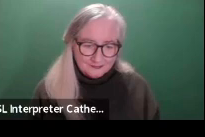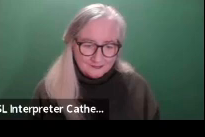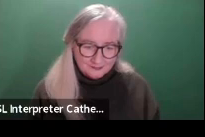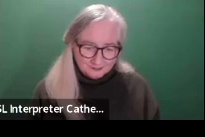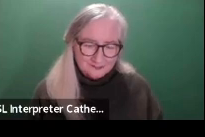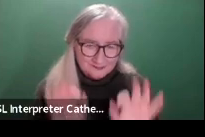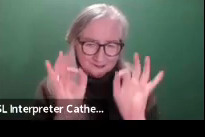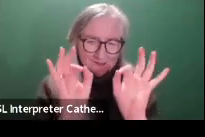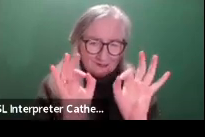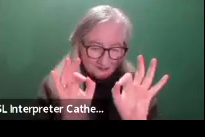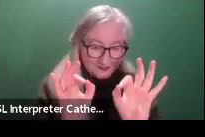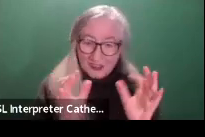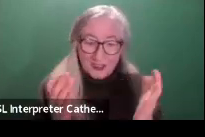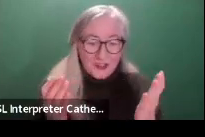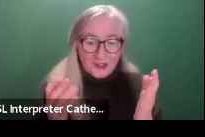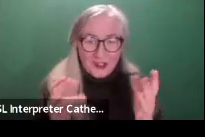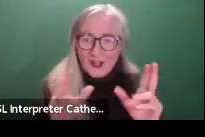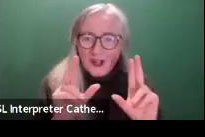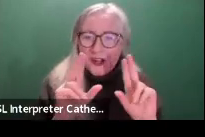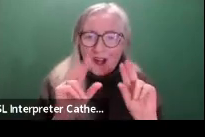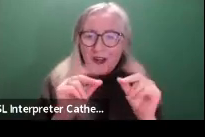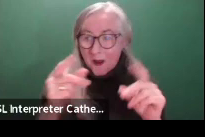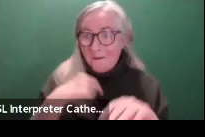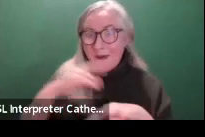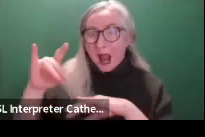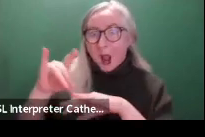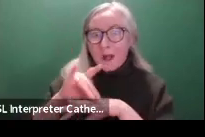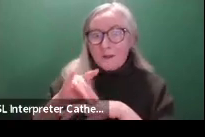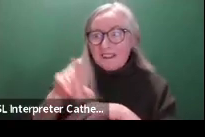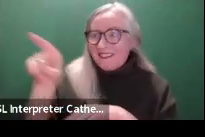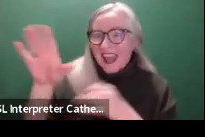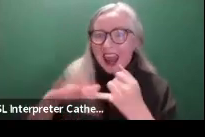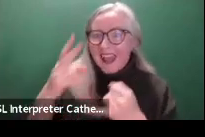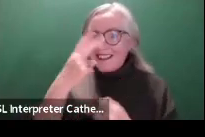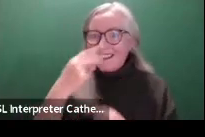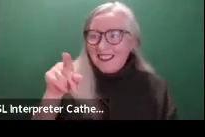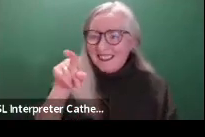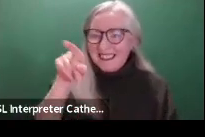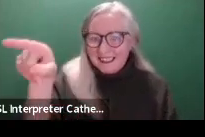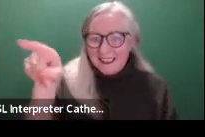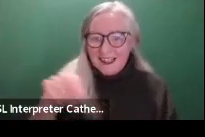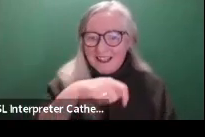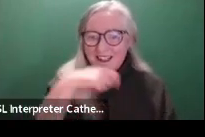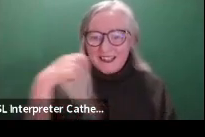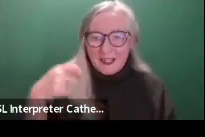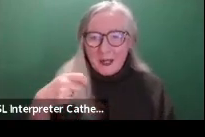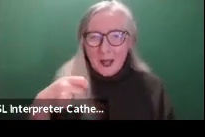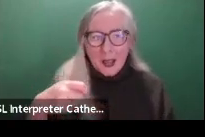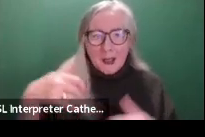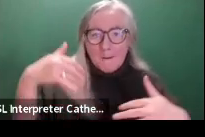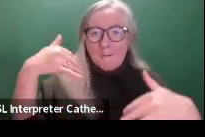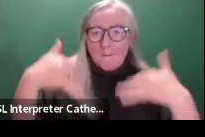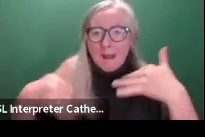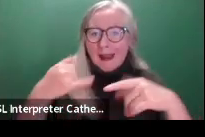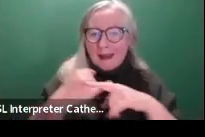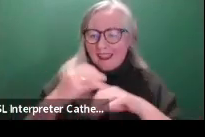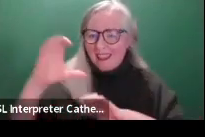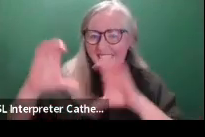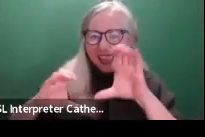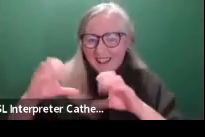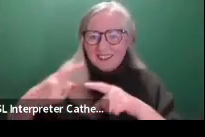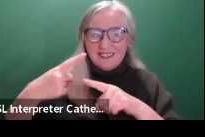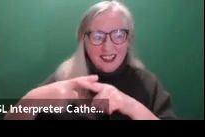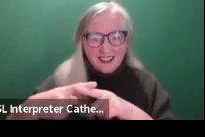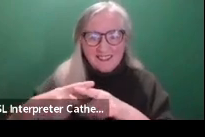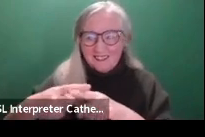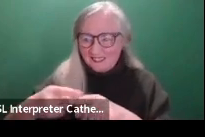Great. So no one's put in what my husband said last night, and he said, pain in the backside and hard work.